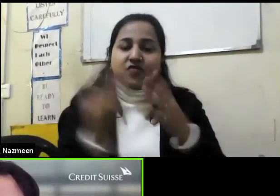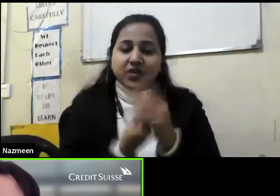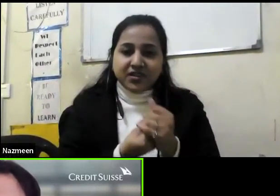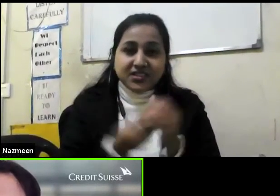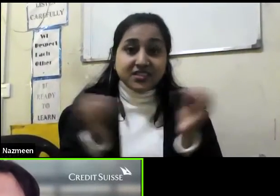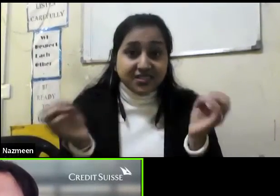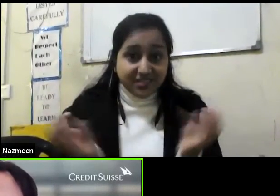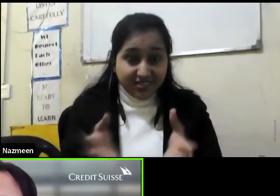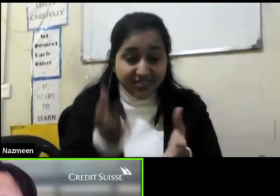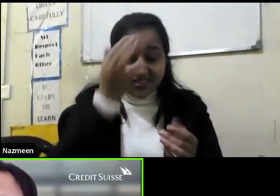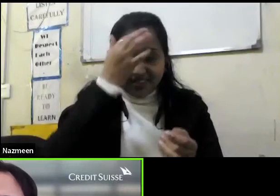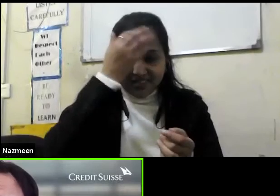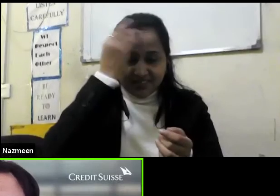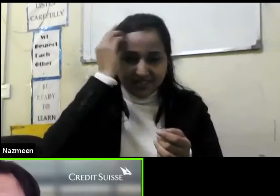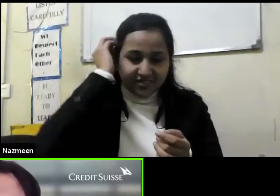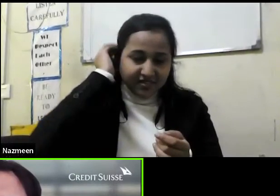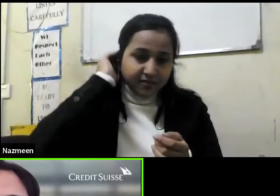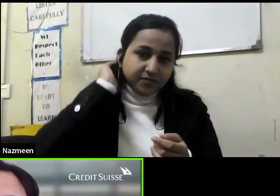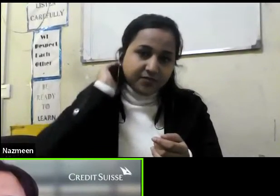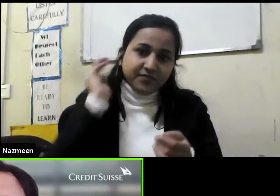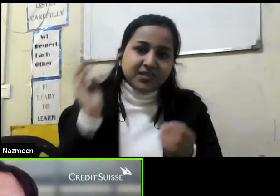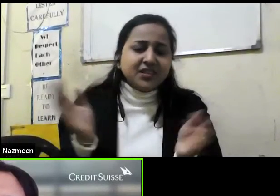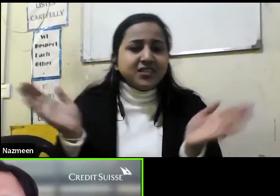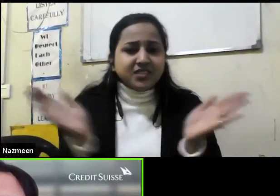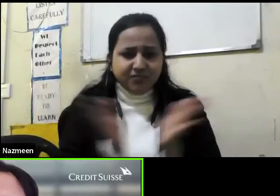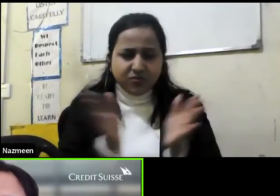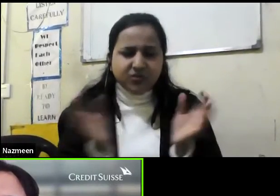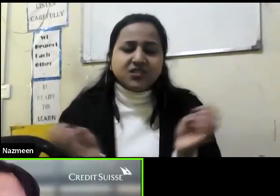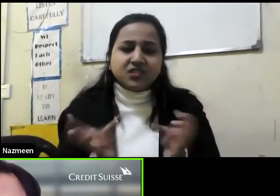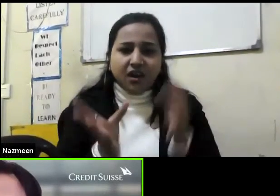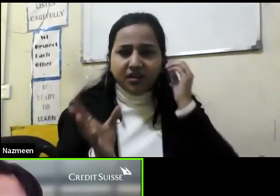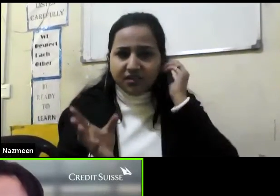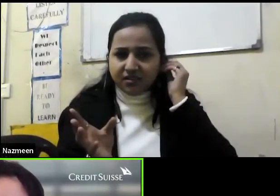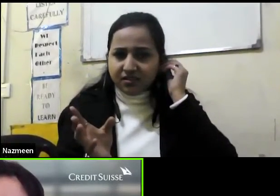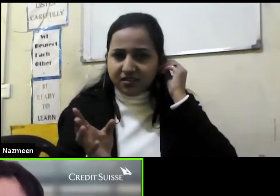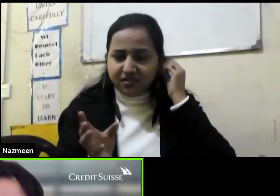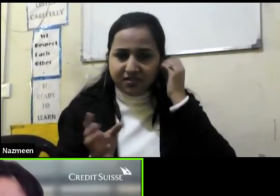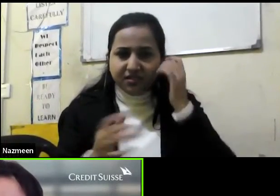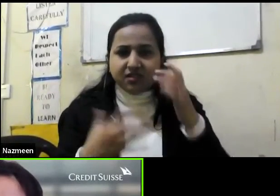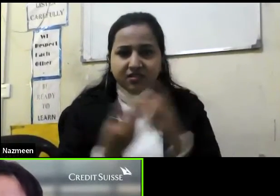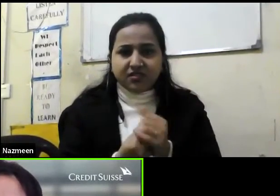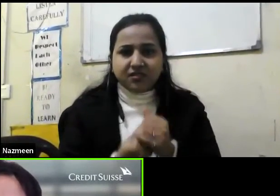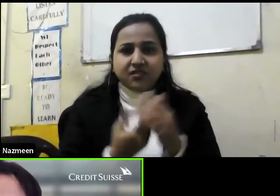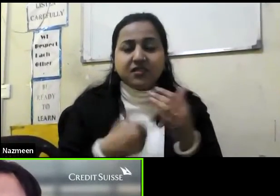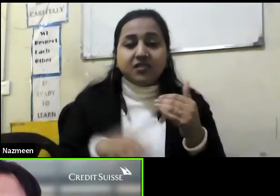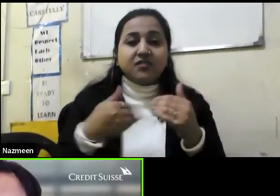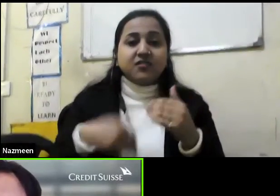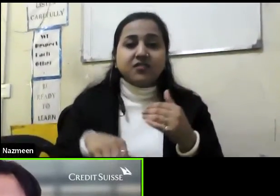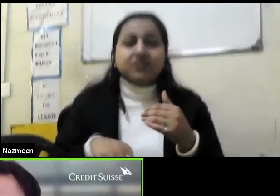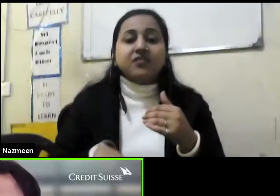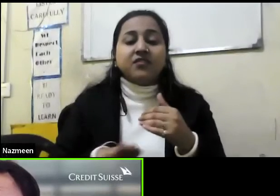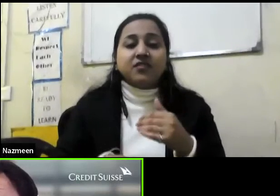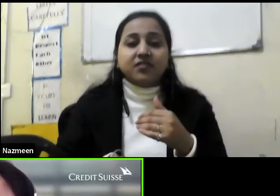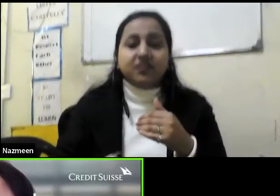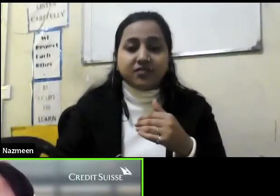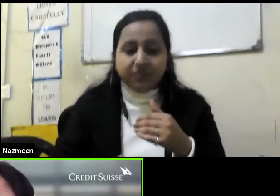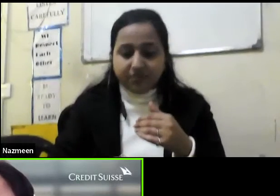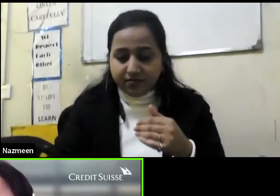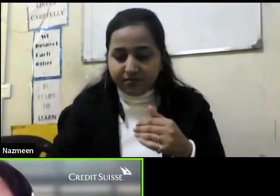from scratch and start small. And slowly we will get up there is what I would